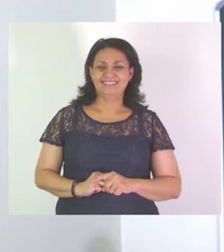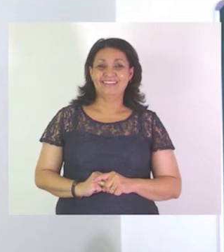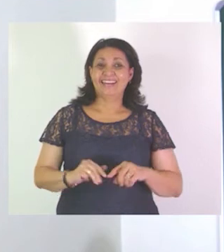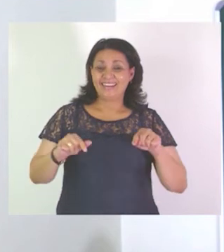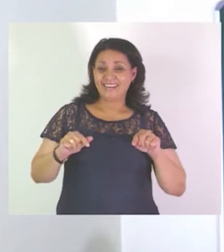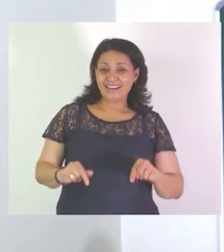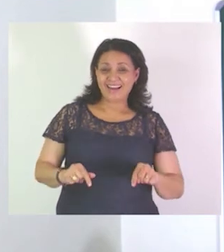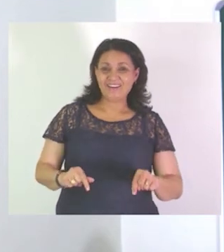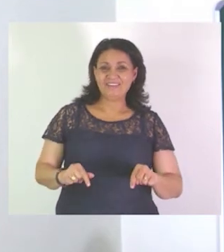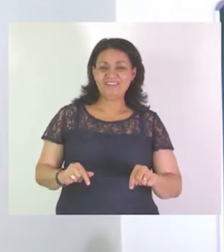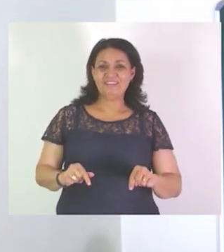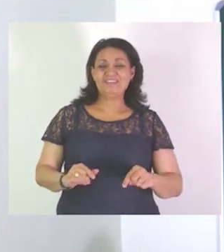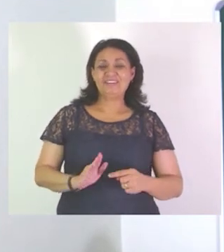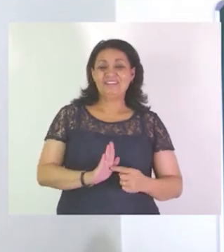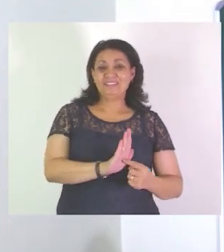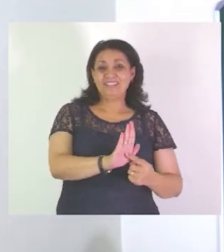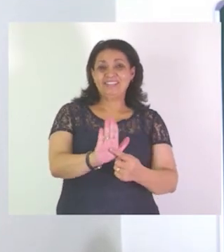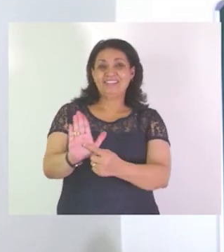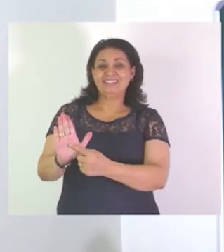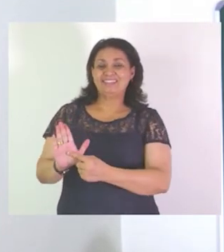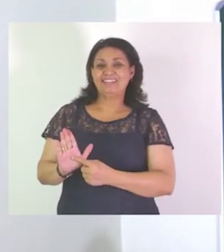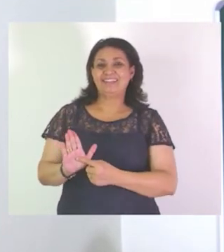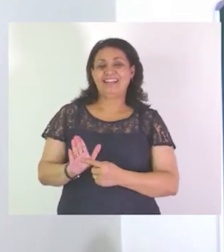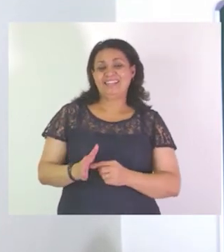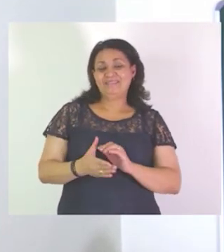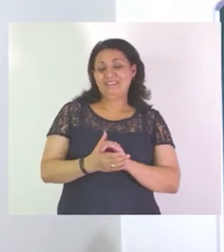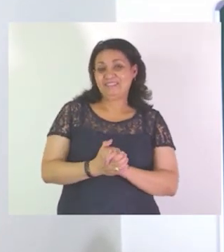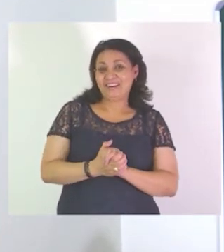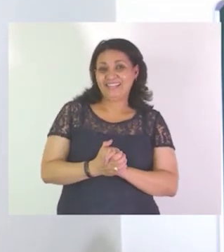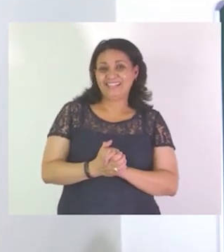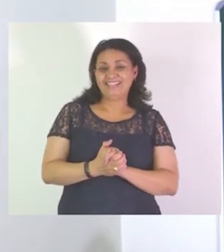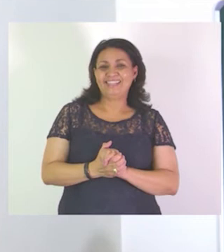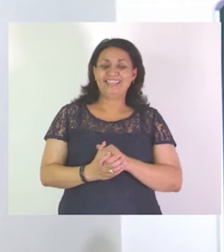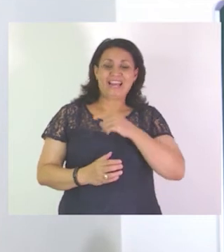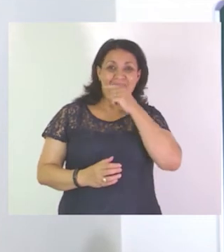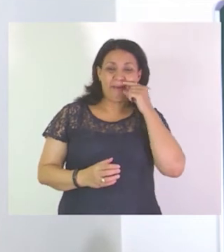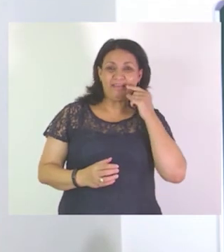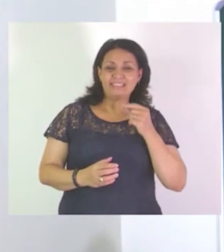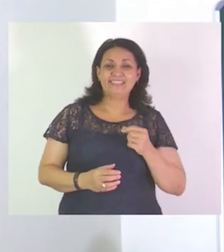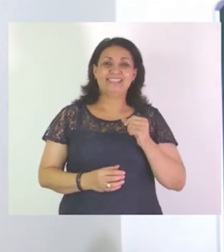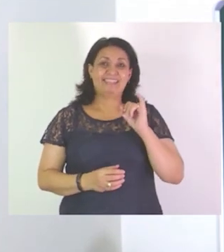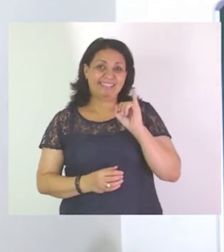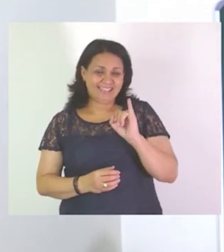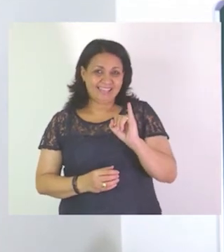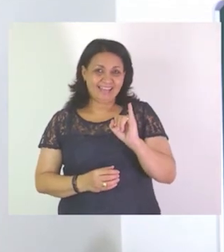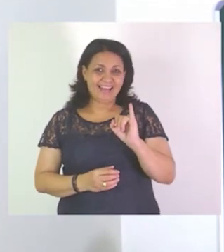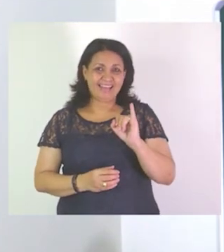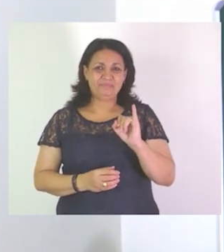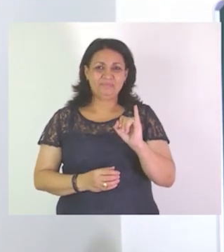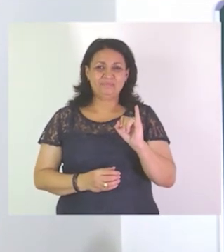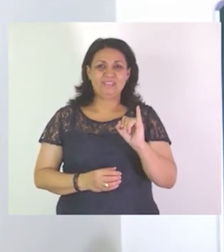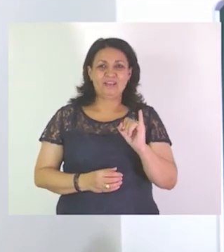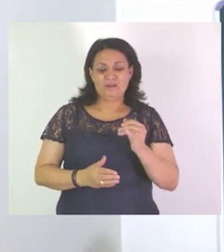Now, I'd like to introduce you to a special friend of ours. His name is MP Ink, and he can be found